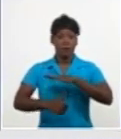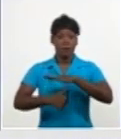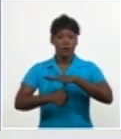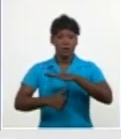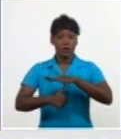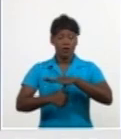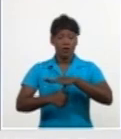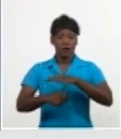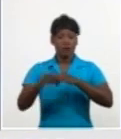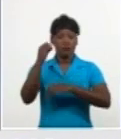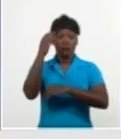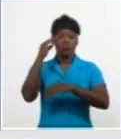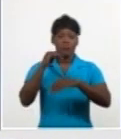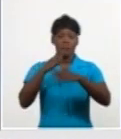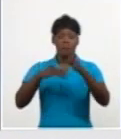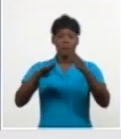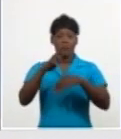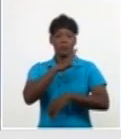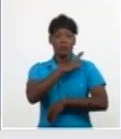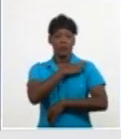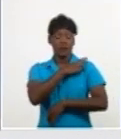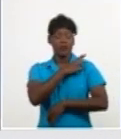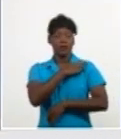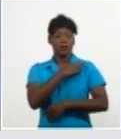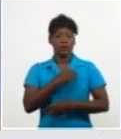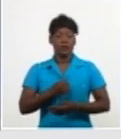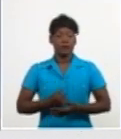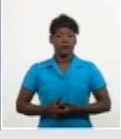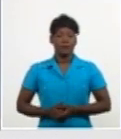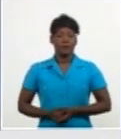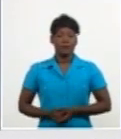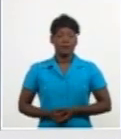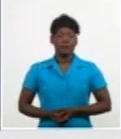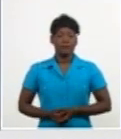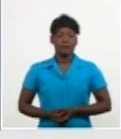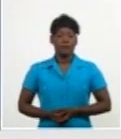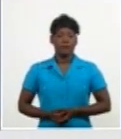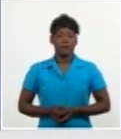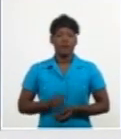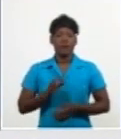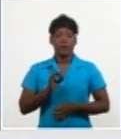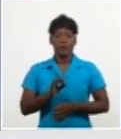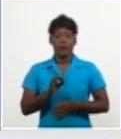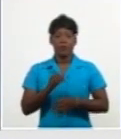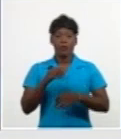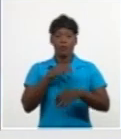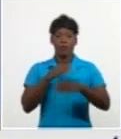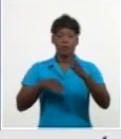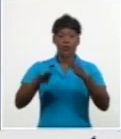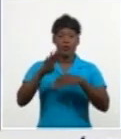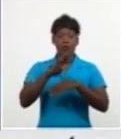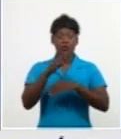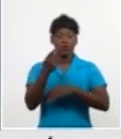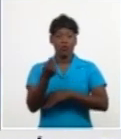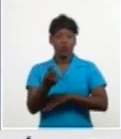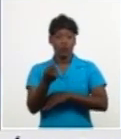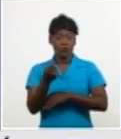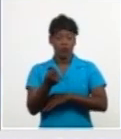prime minister and the Minister of Economy, Deputy Prime Minister Alejandro,